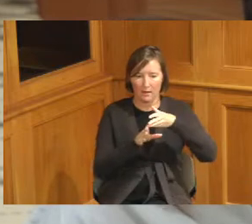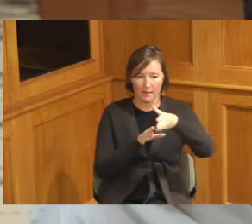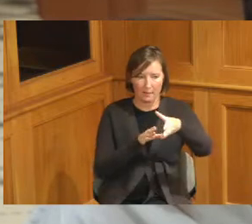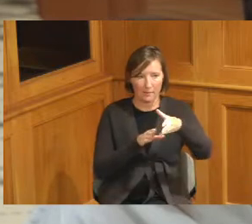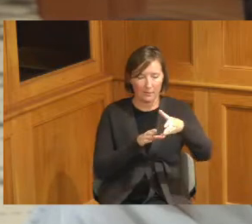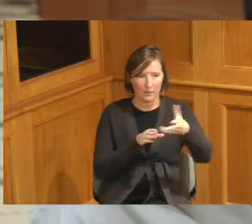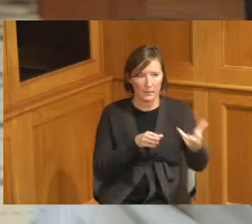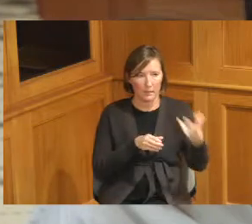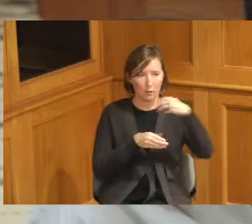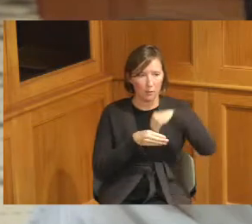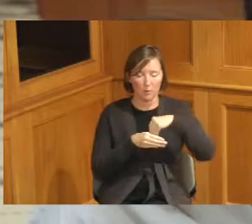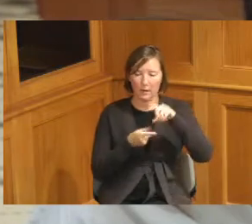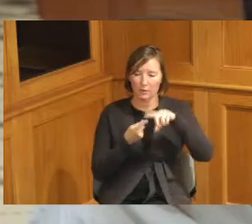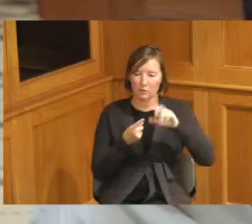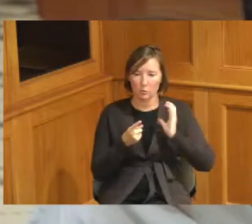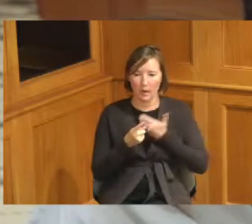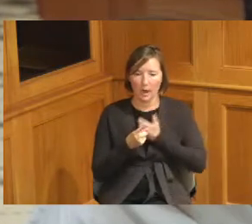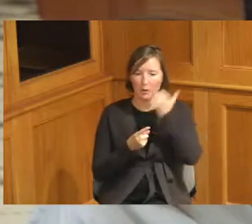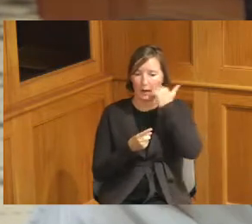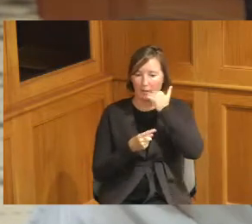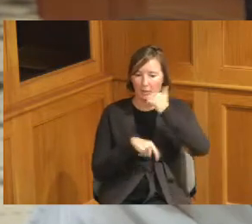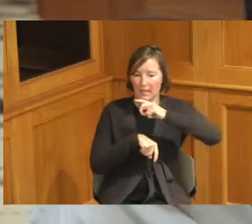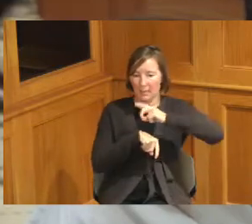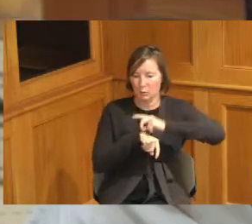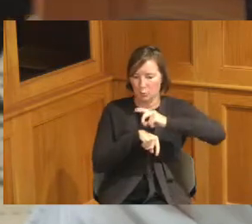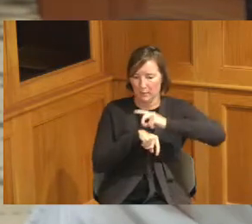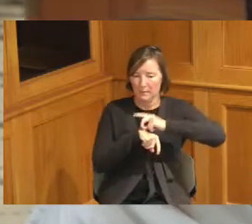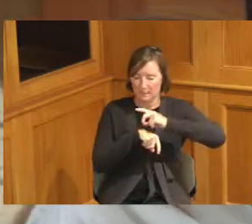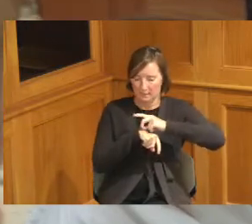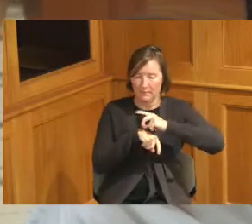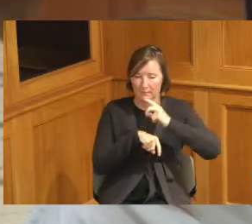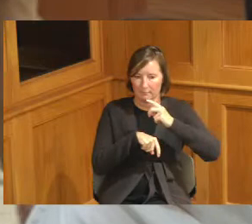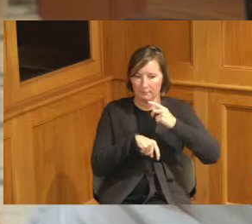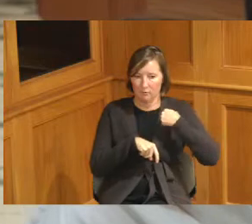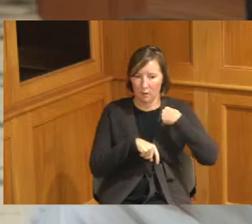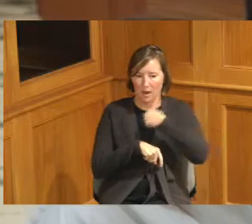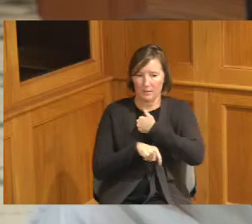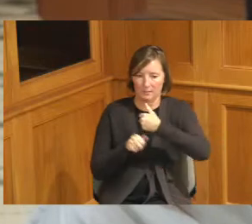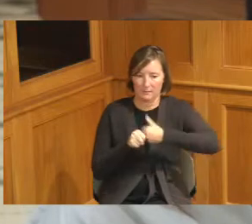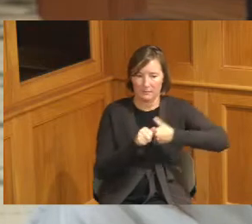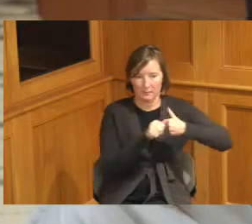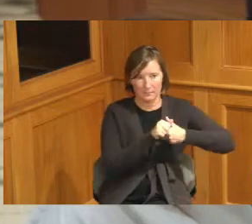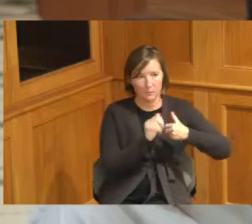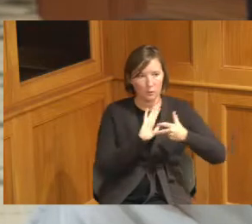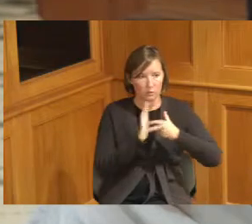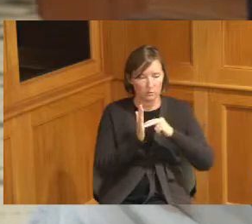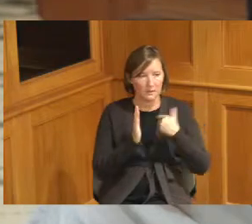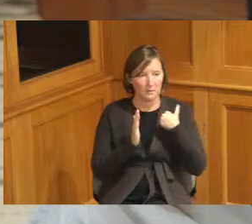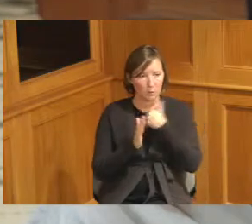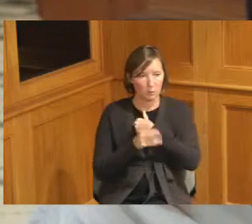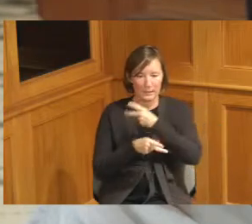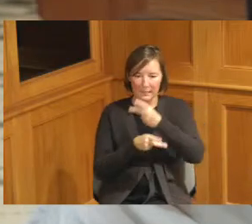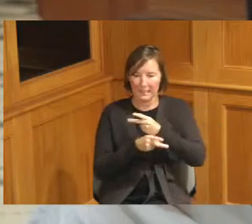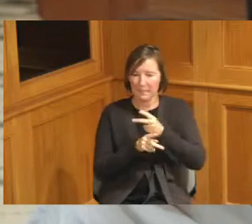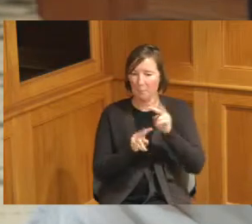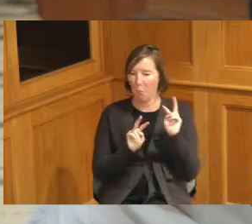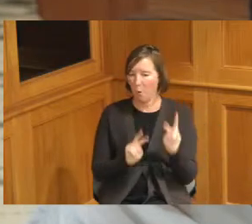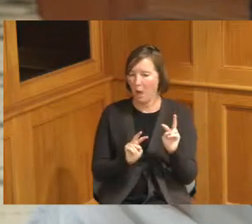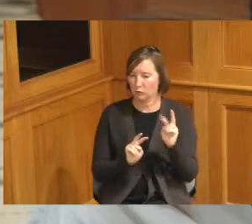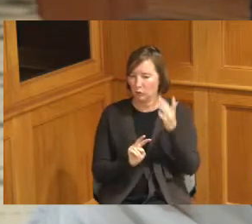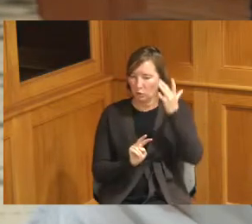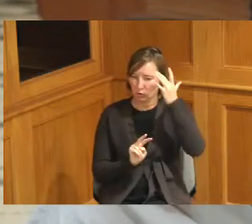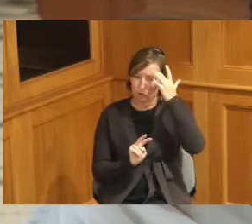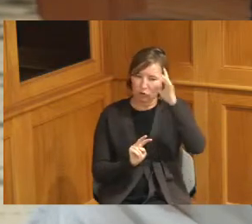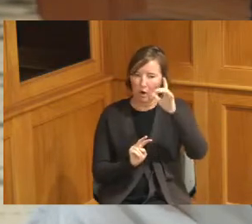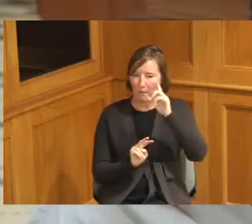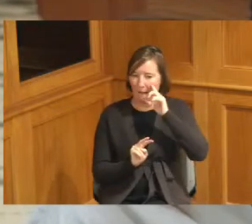incorporated into our everyday duties, more or less, so that you know, we can keep a sharp eye on it, and we